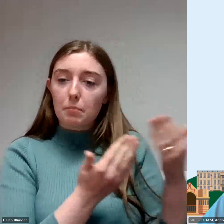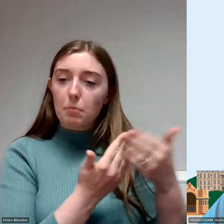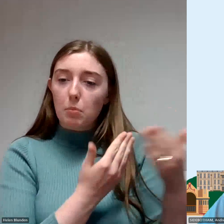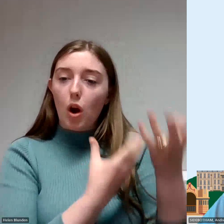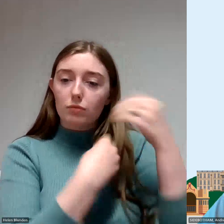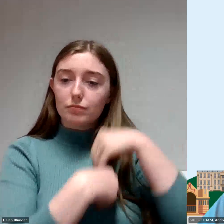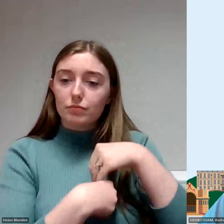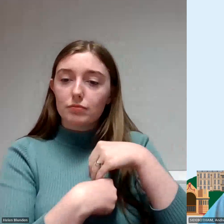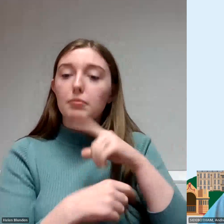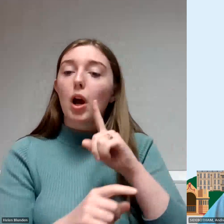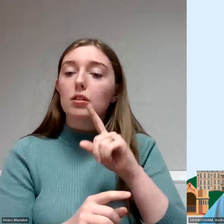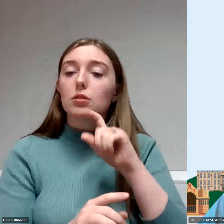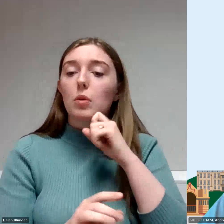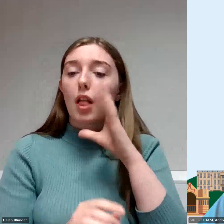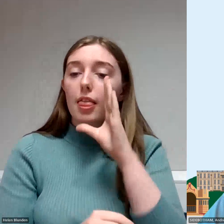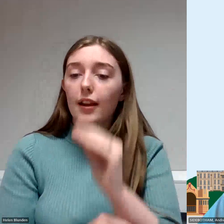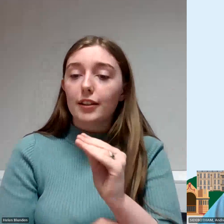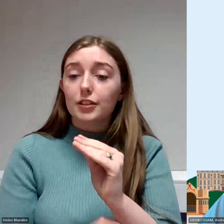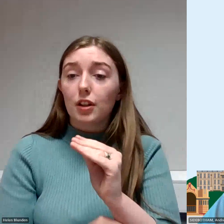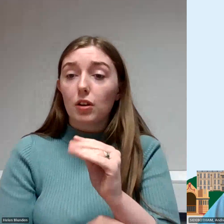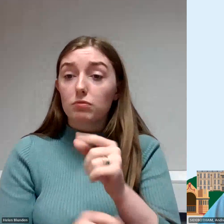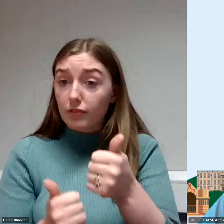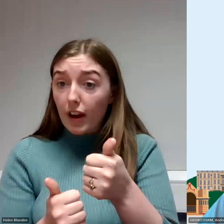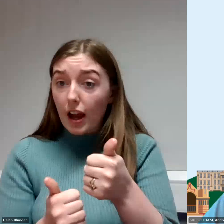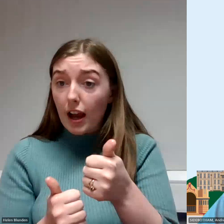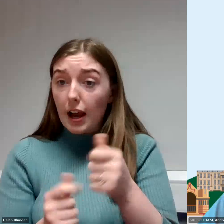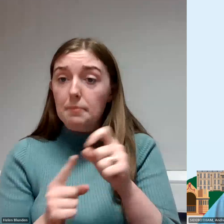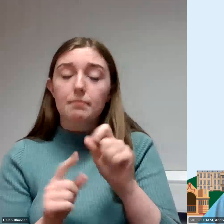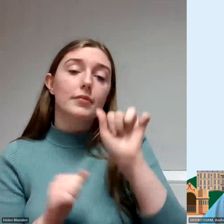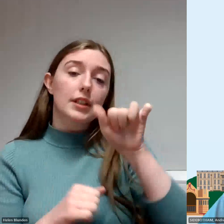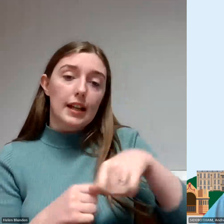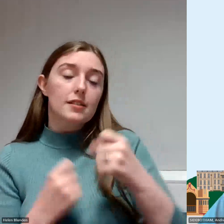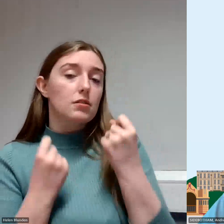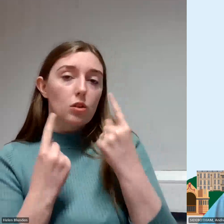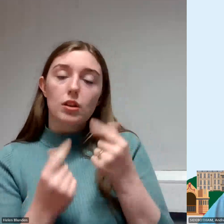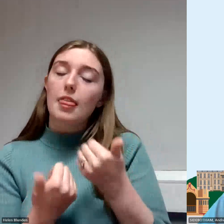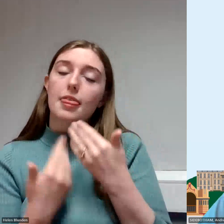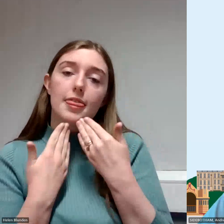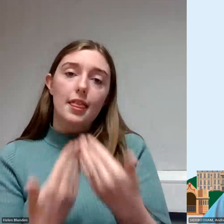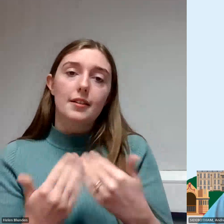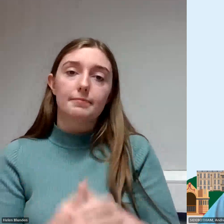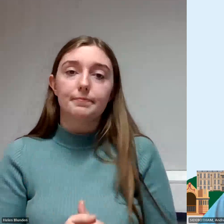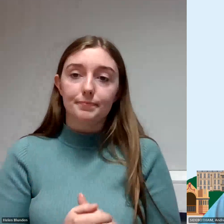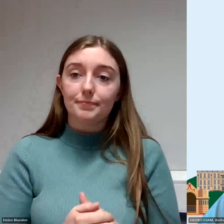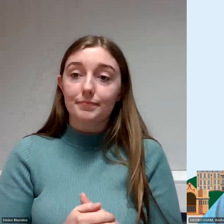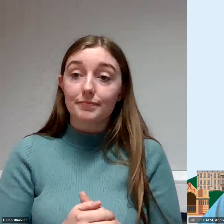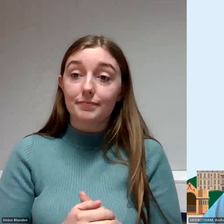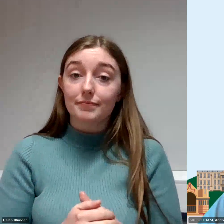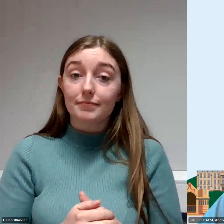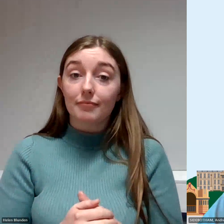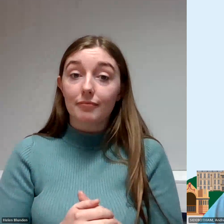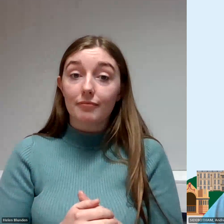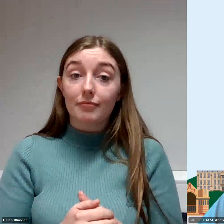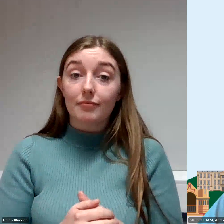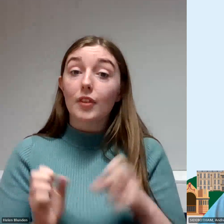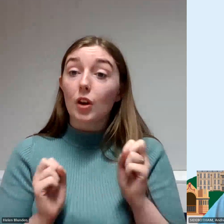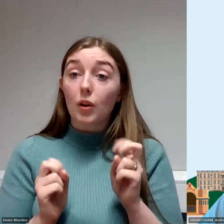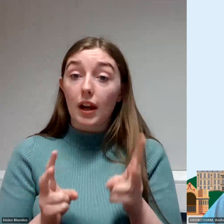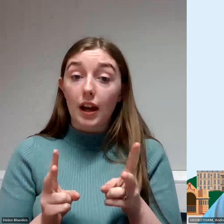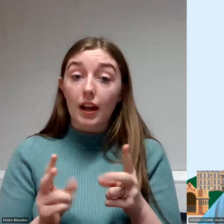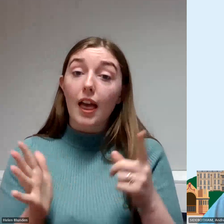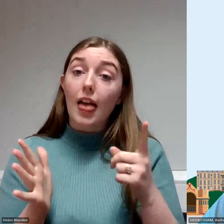That's absolutely brilliant. Thanks, Andrew. Fully understanding. Yeah, great. Thanks, Stuart. Okay, it's Aaron Johnson